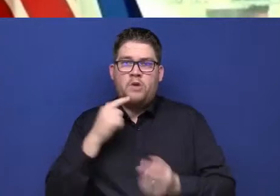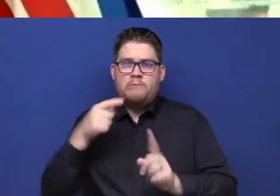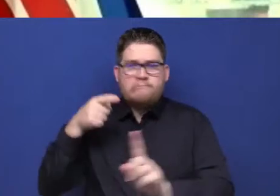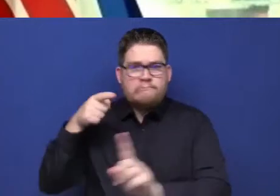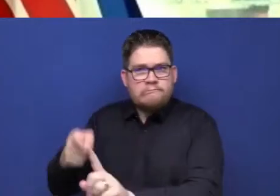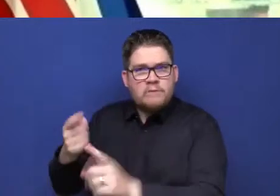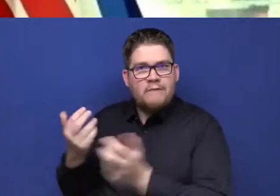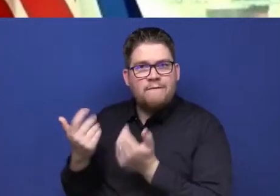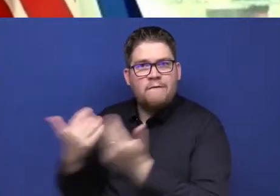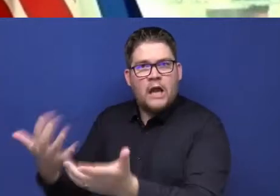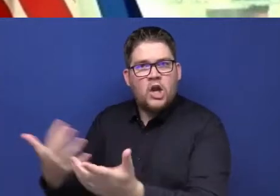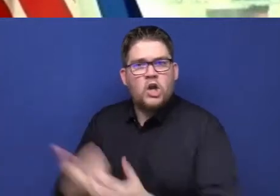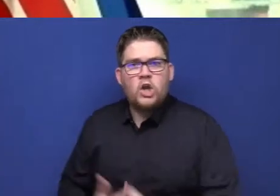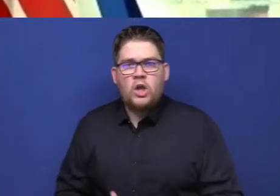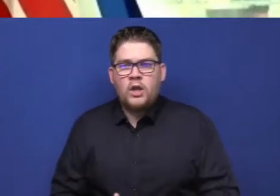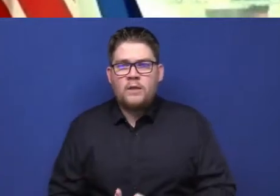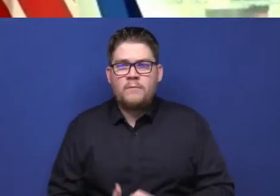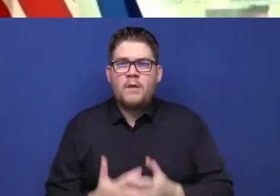How much more do we need?